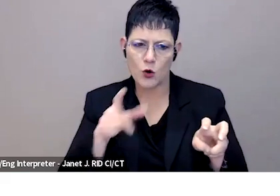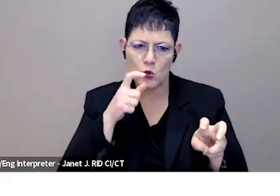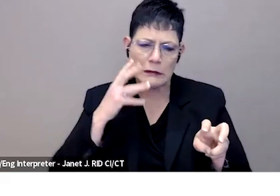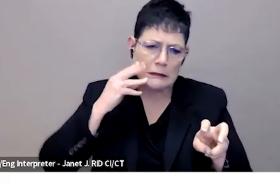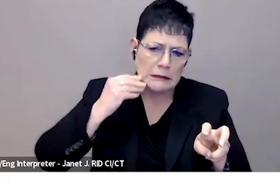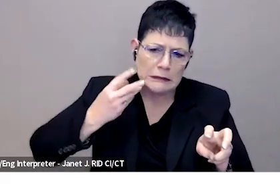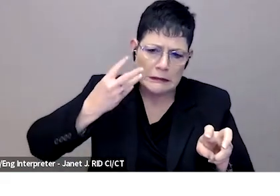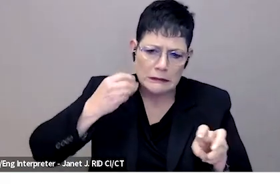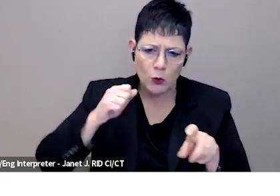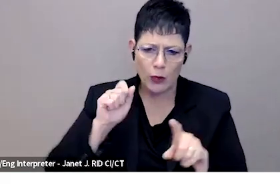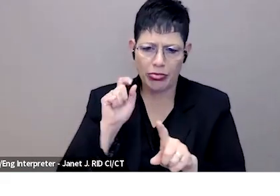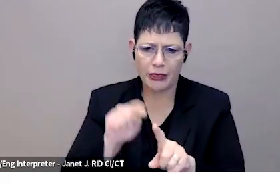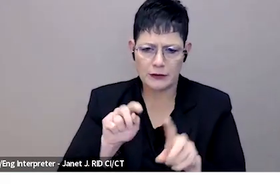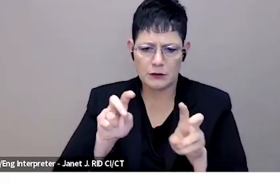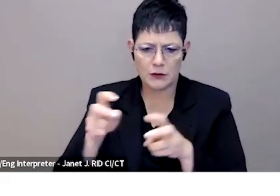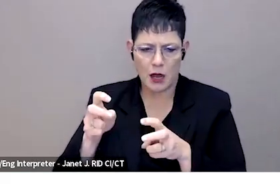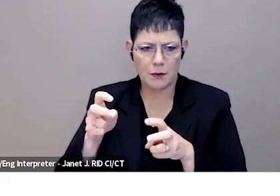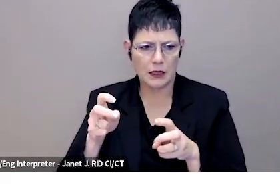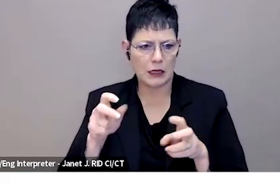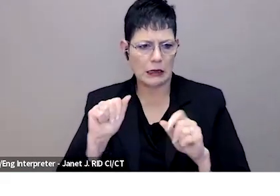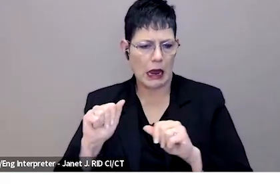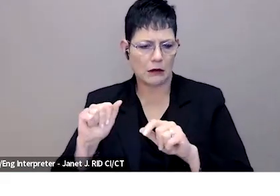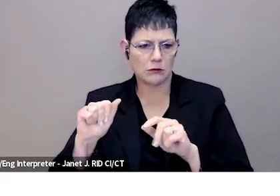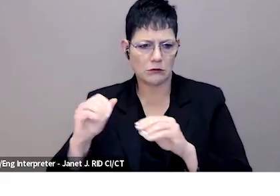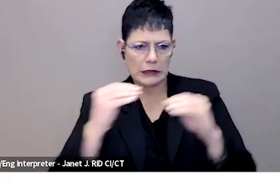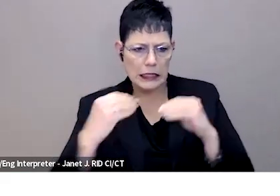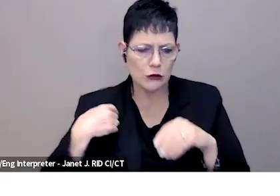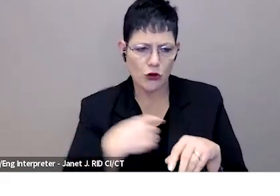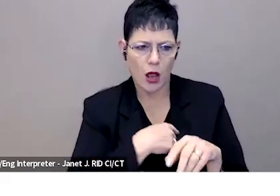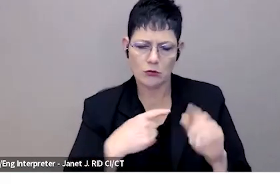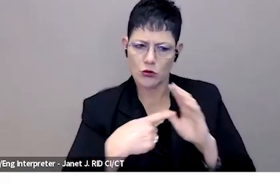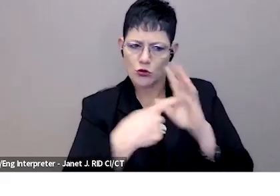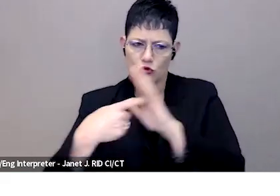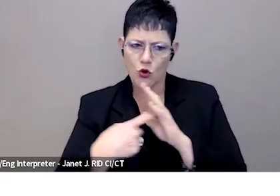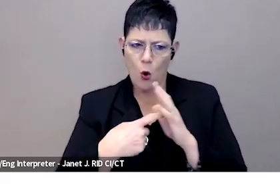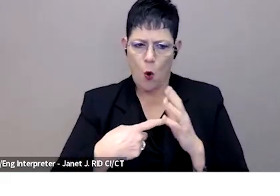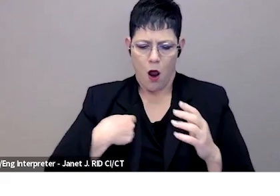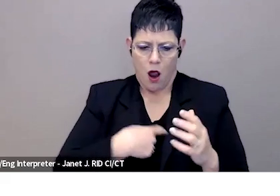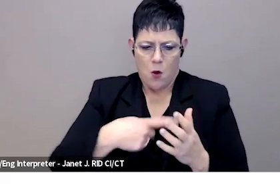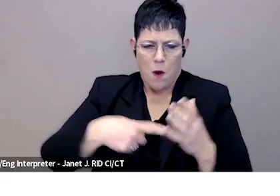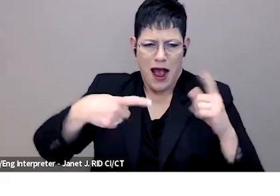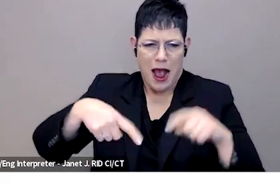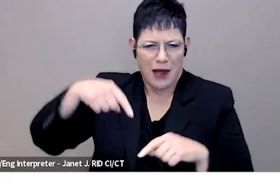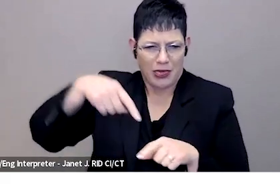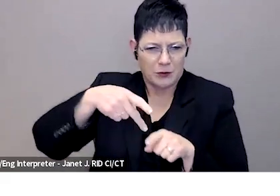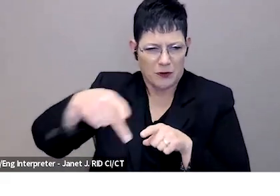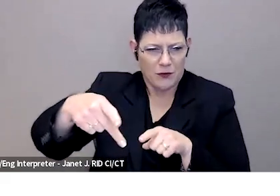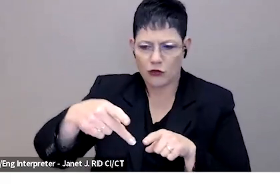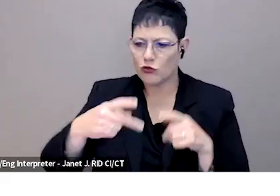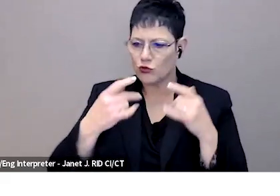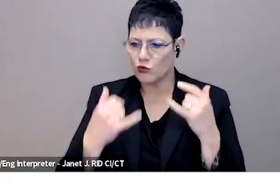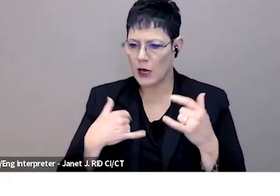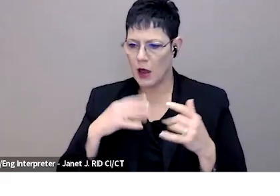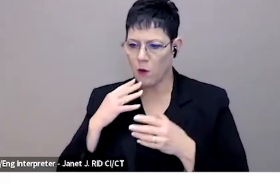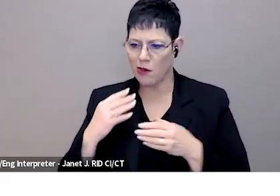challenging issue and one that can enlighten all of us, particularly regarding emerging trends in this sector. So today I will be